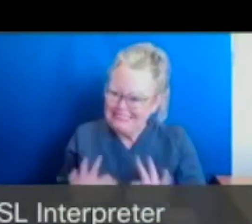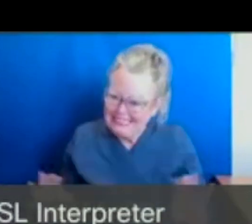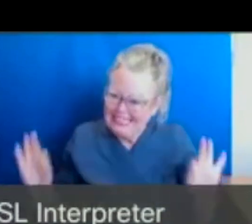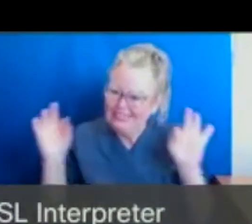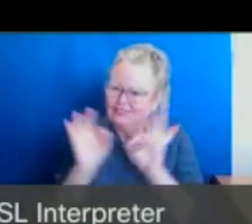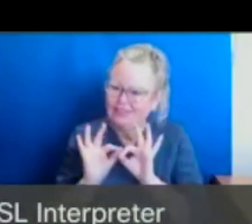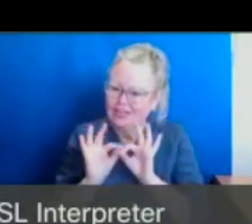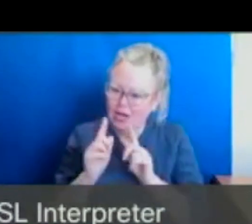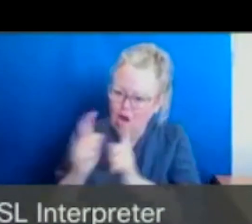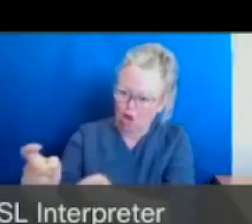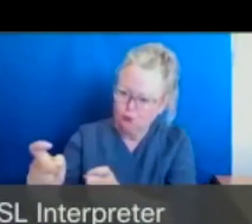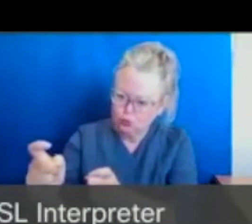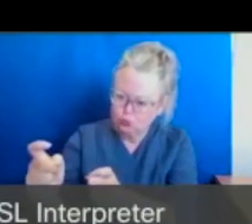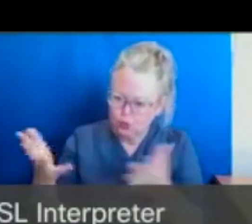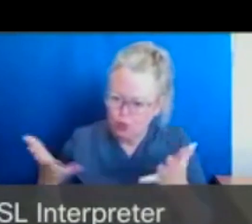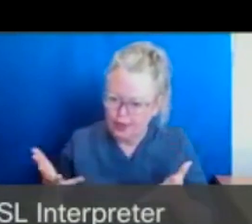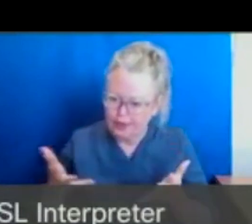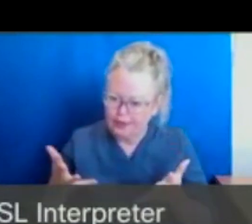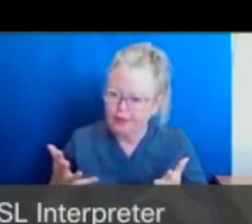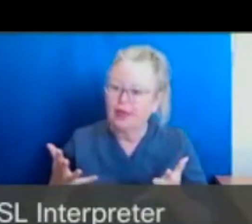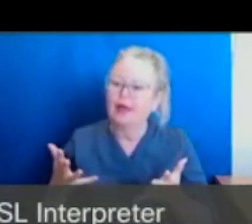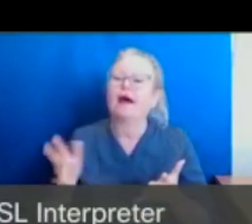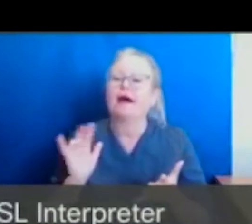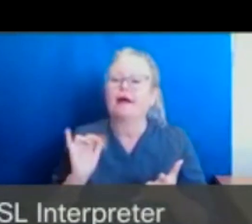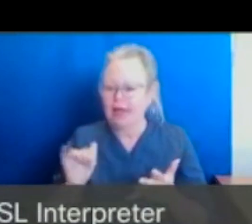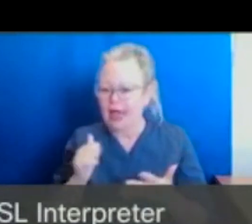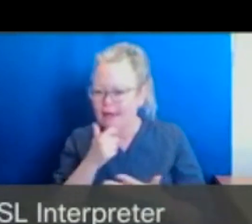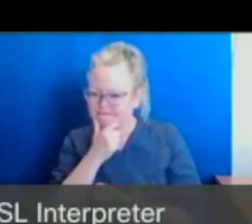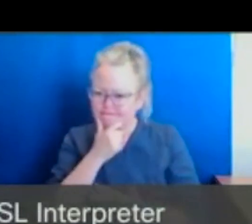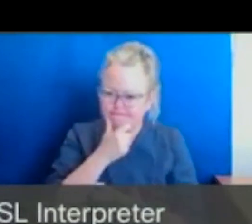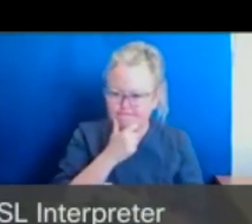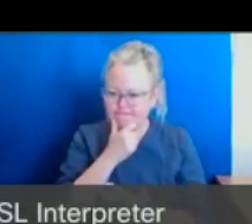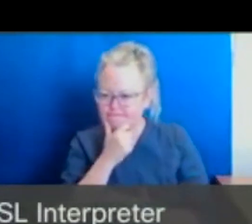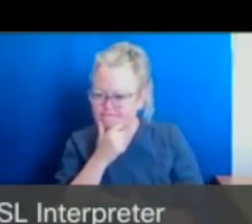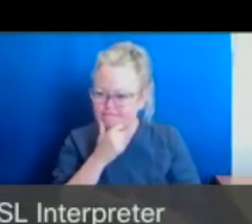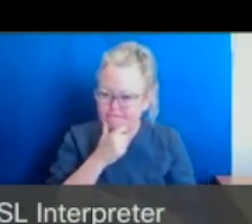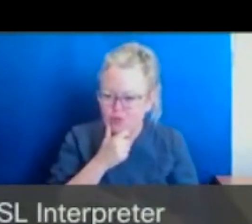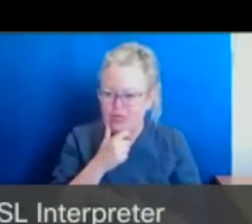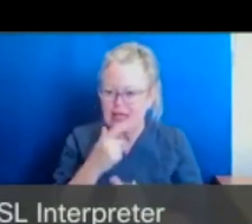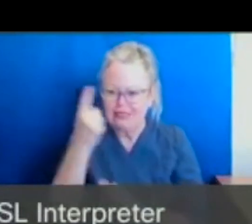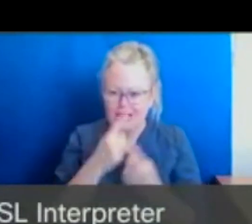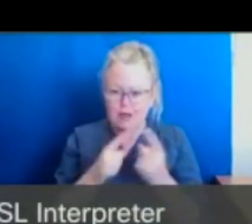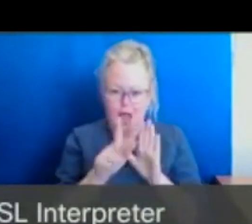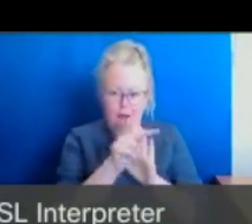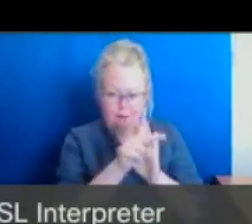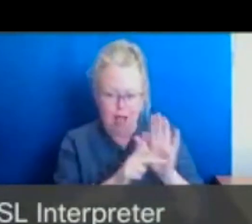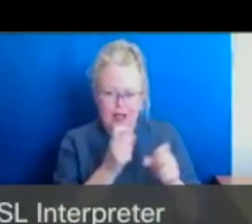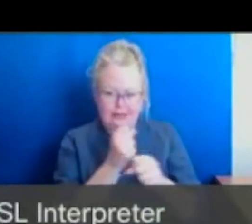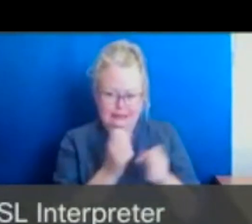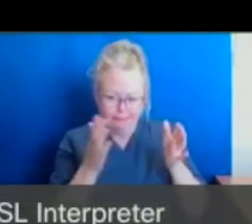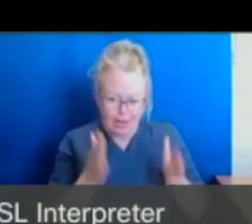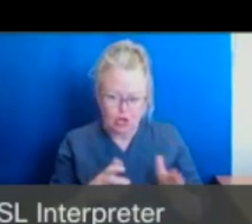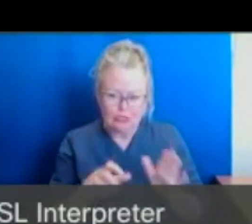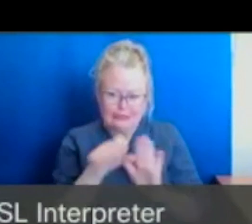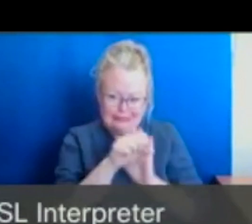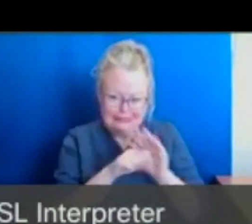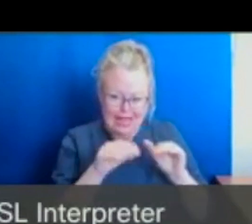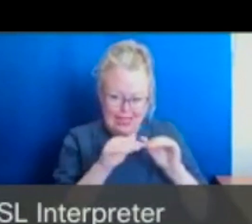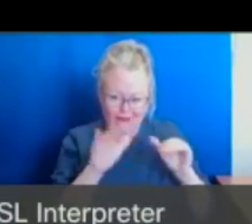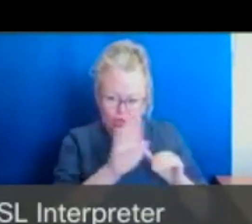relevance of the research agenda to key questions that policymakers in the state are concerned